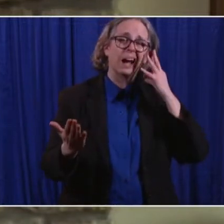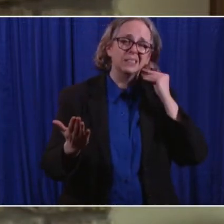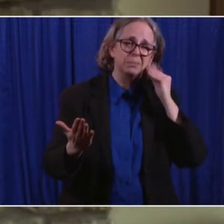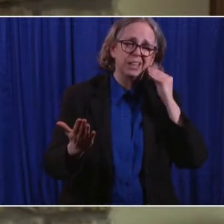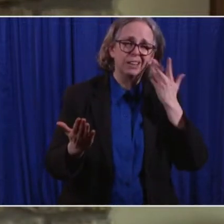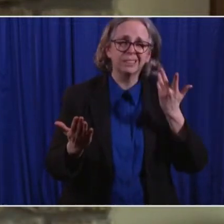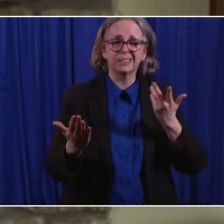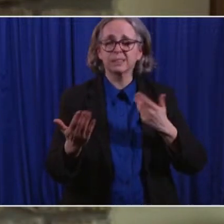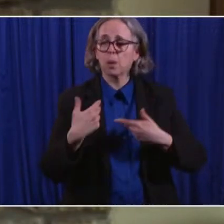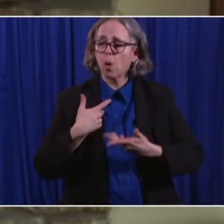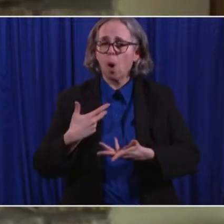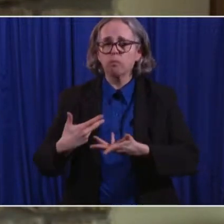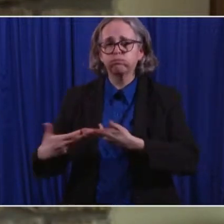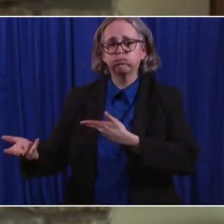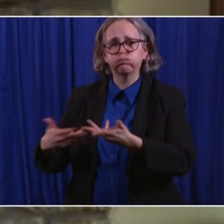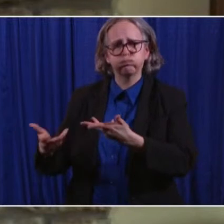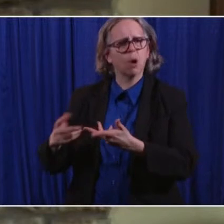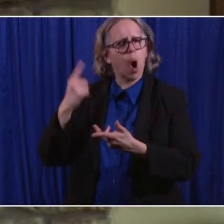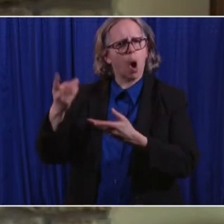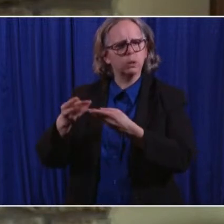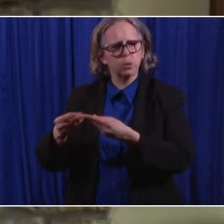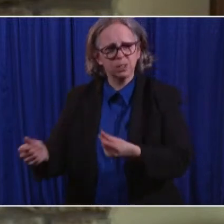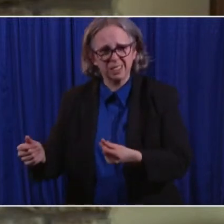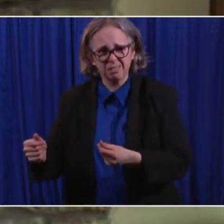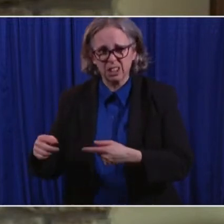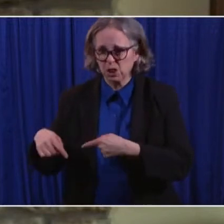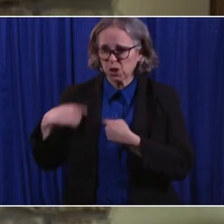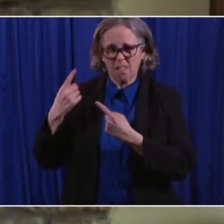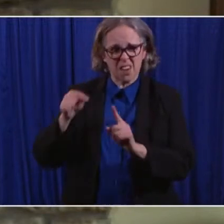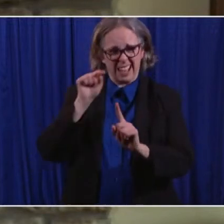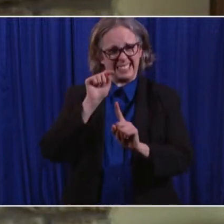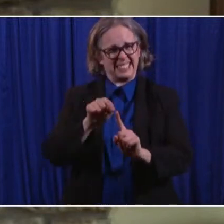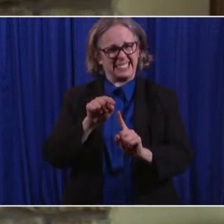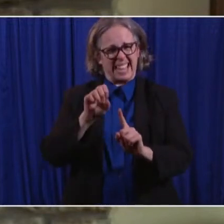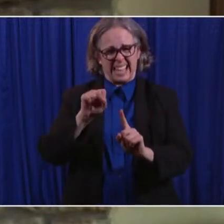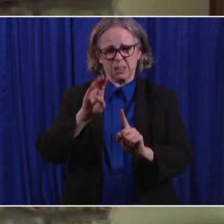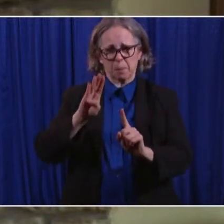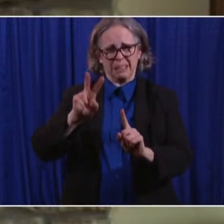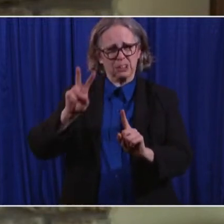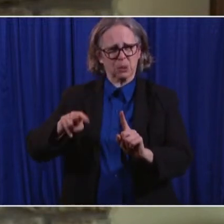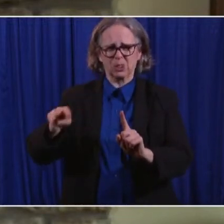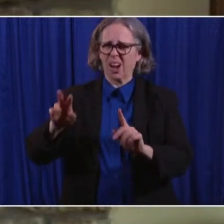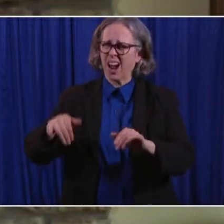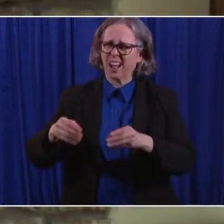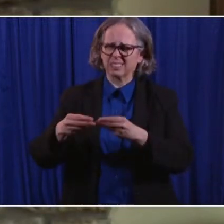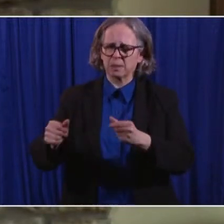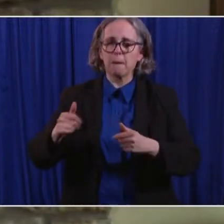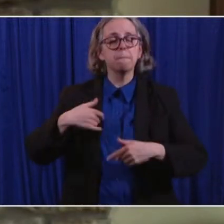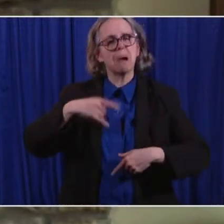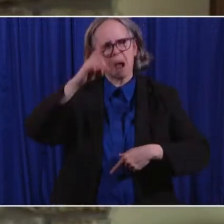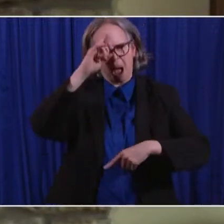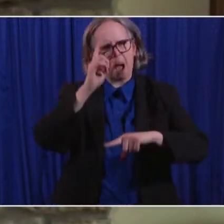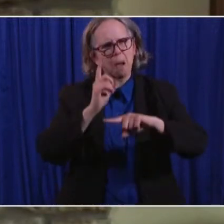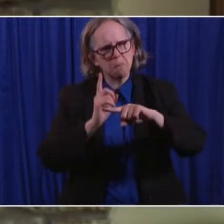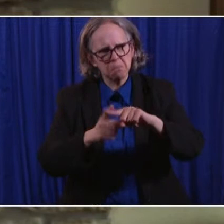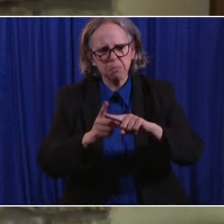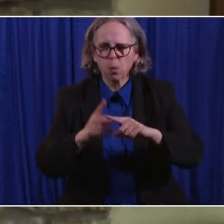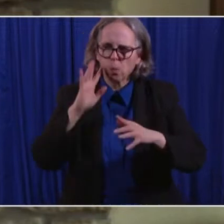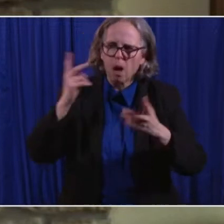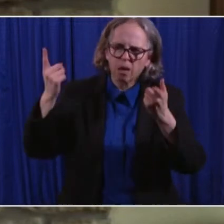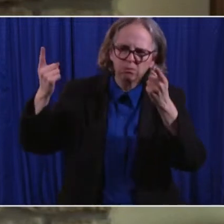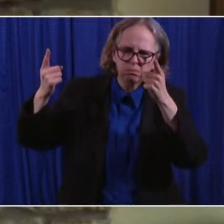been able to do that with this issue. But I'm still, have some